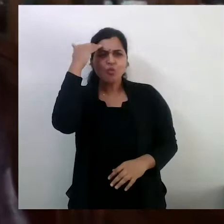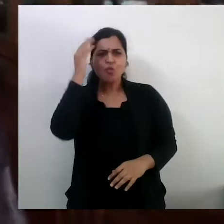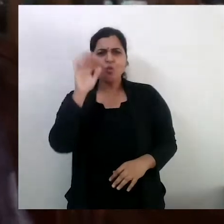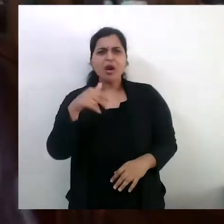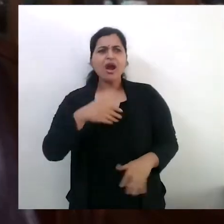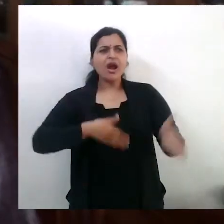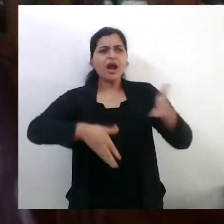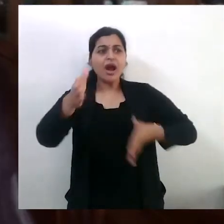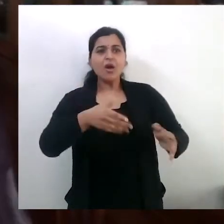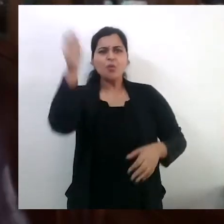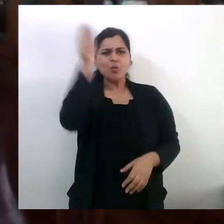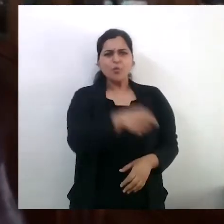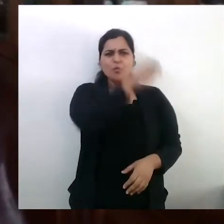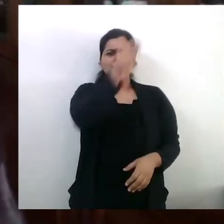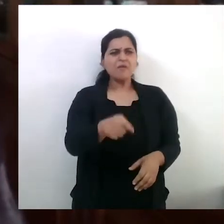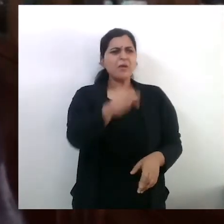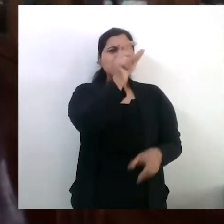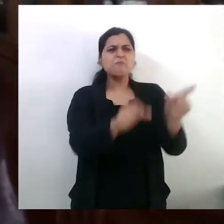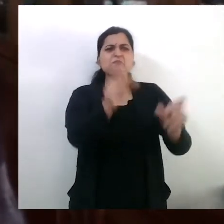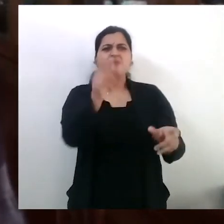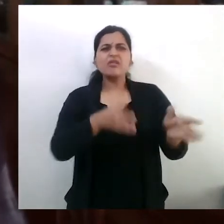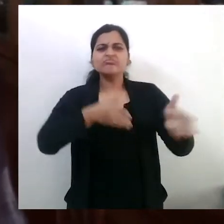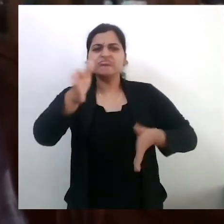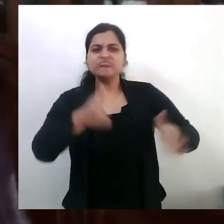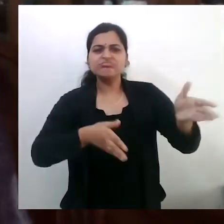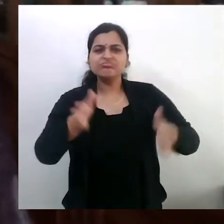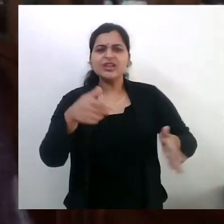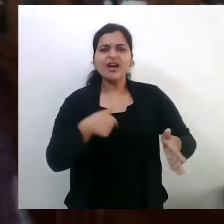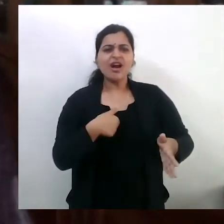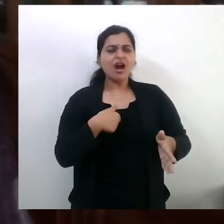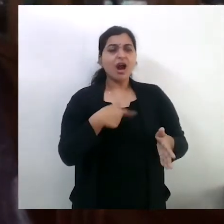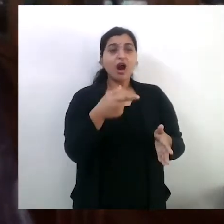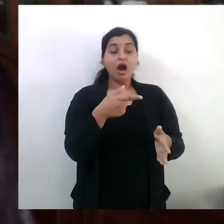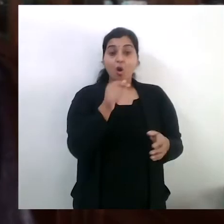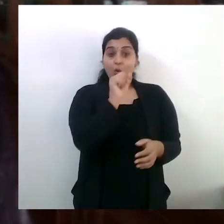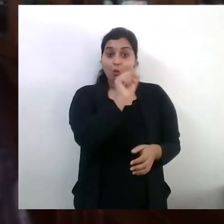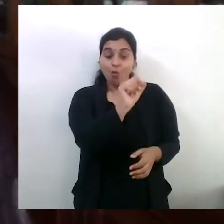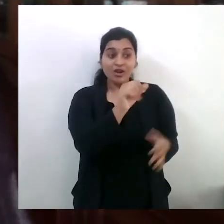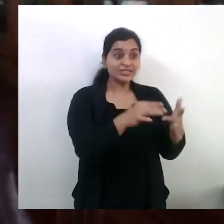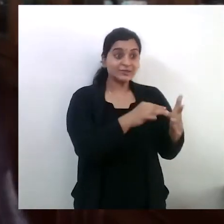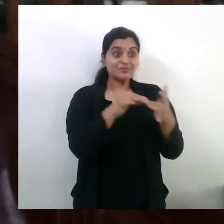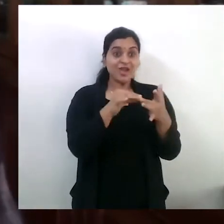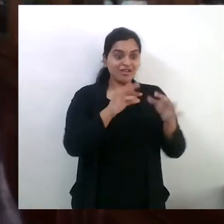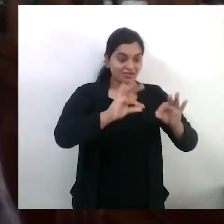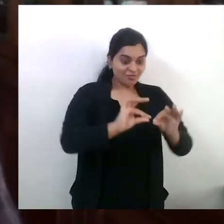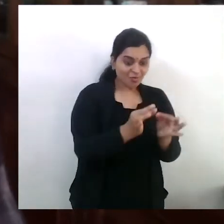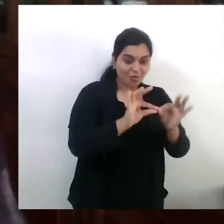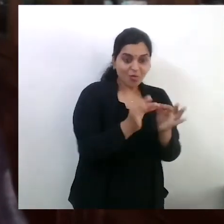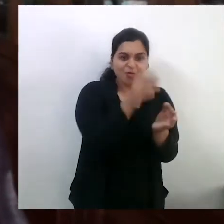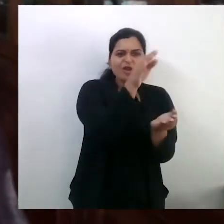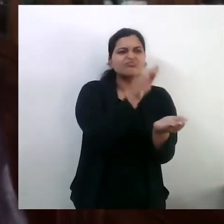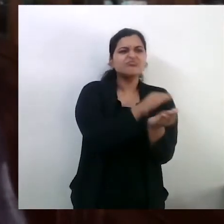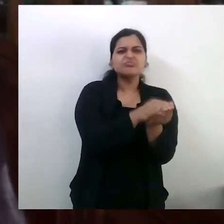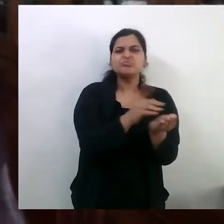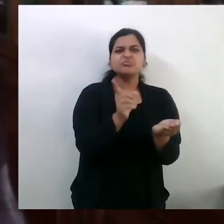weaver because most weavers, most craftspeople cannot afford to keep one piece of their